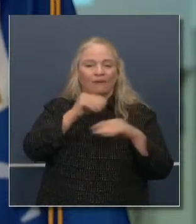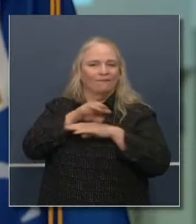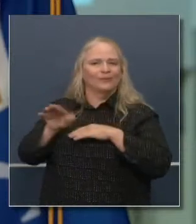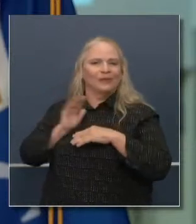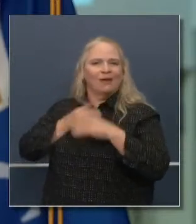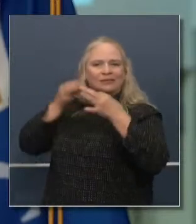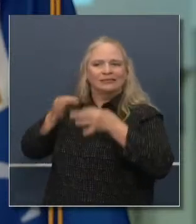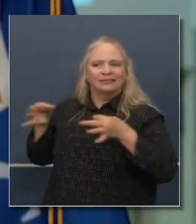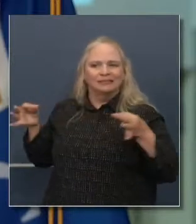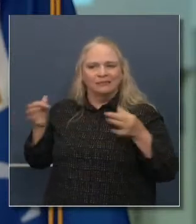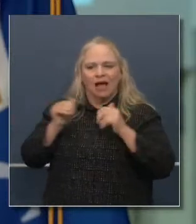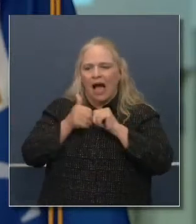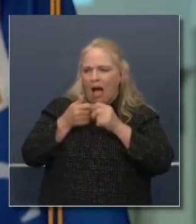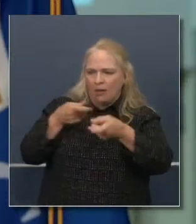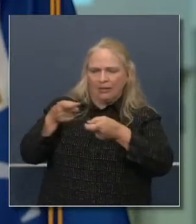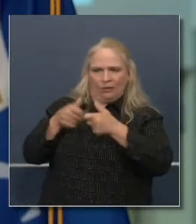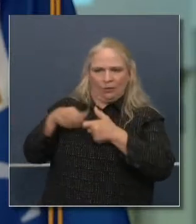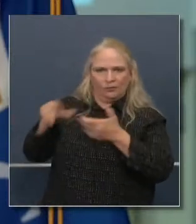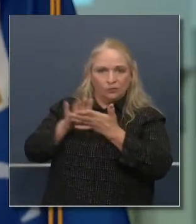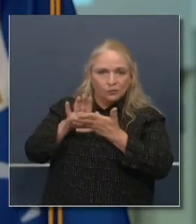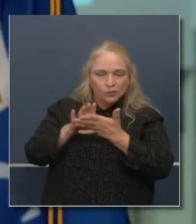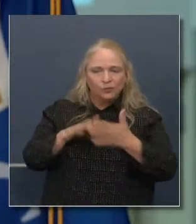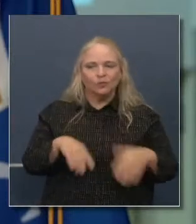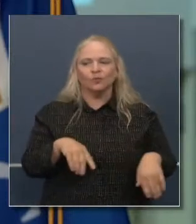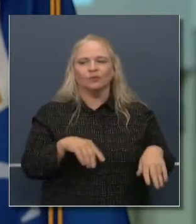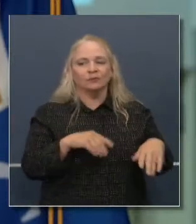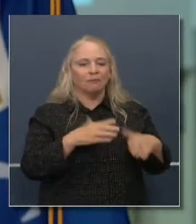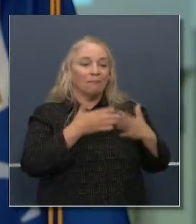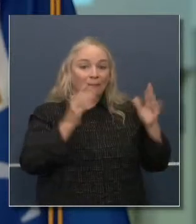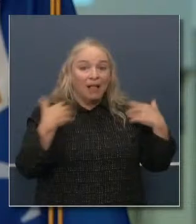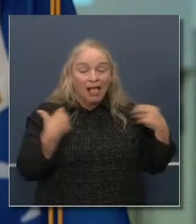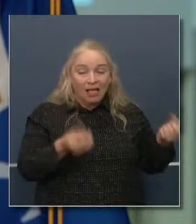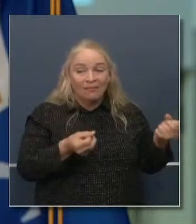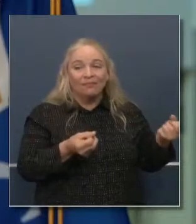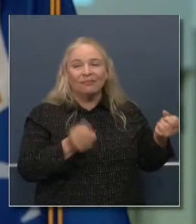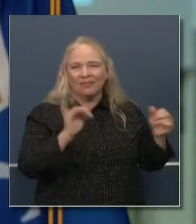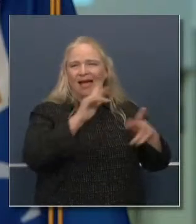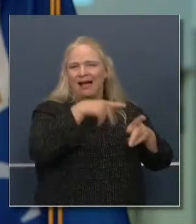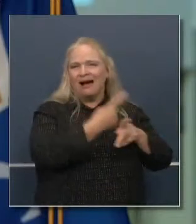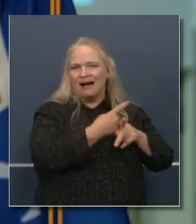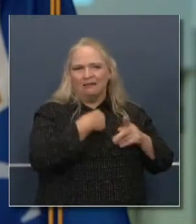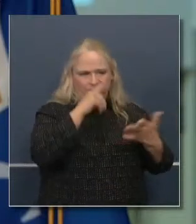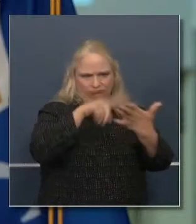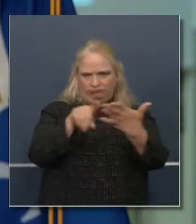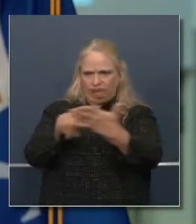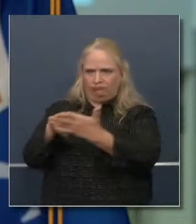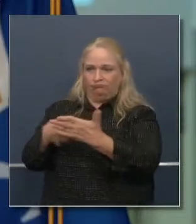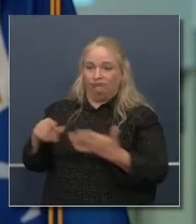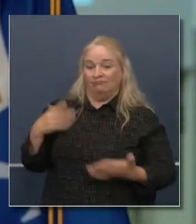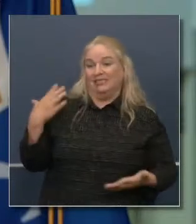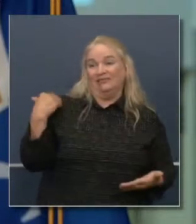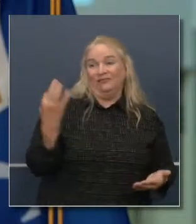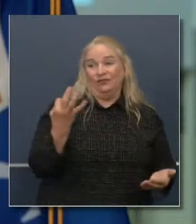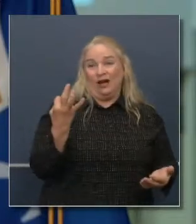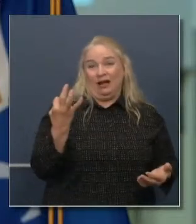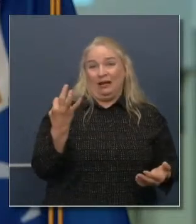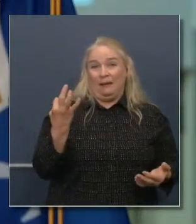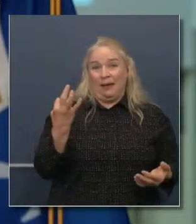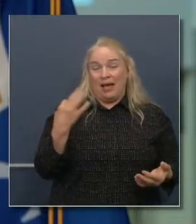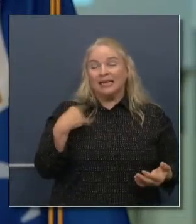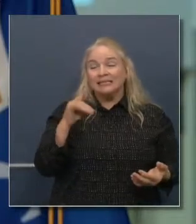of your question, a little bit of a preview. On Friday, I signed off on some additional